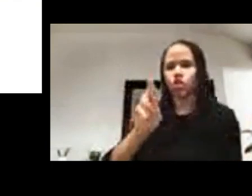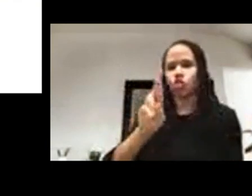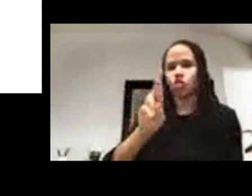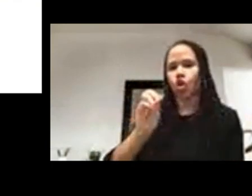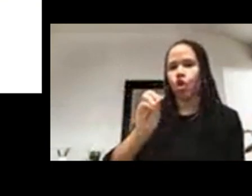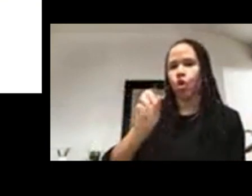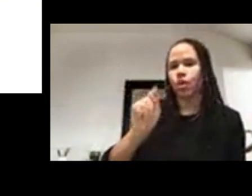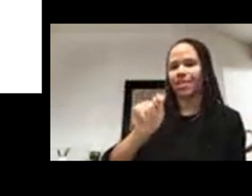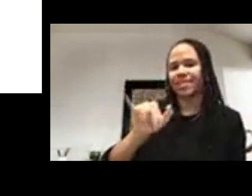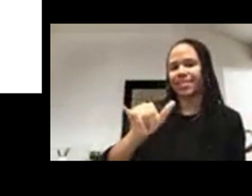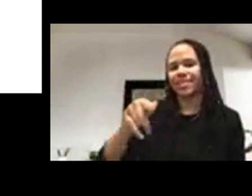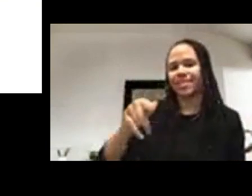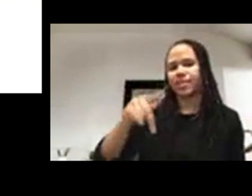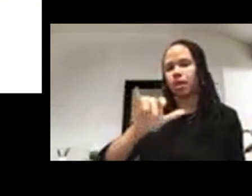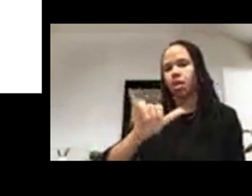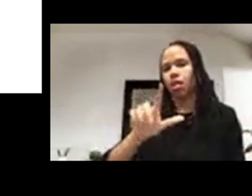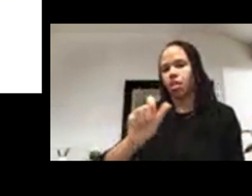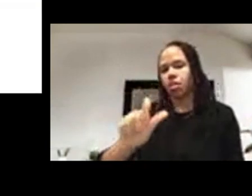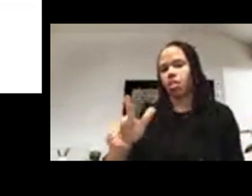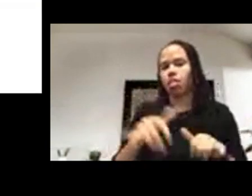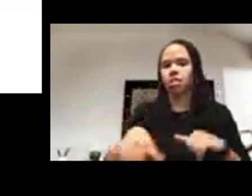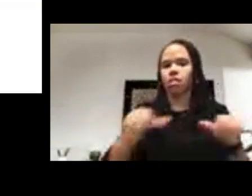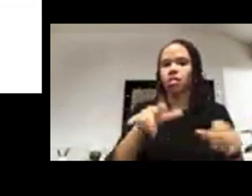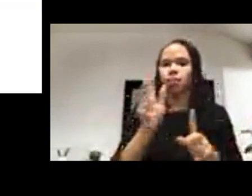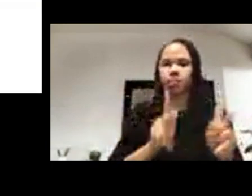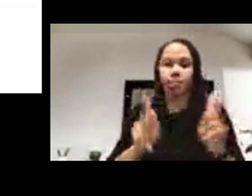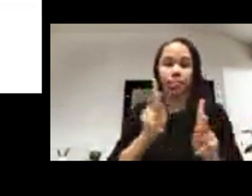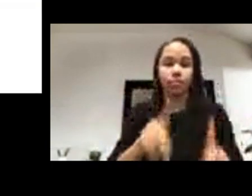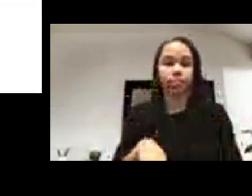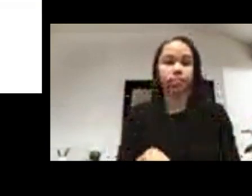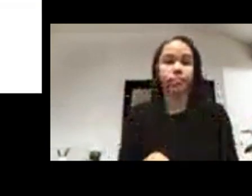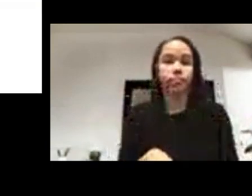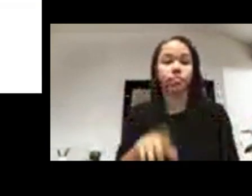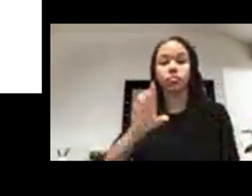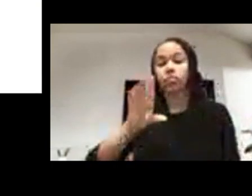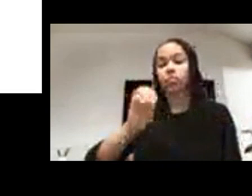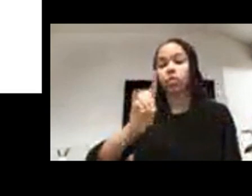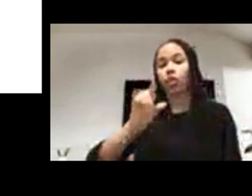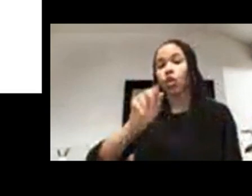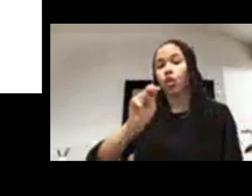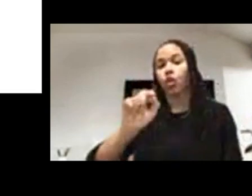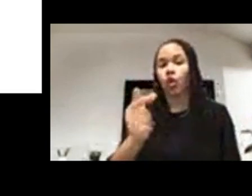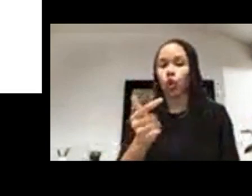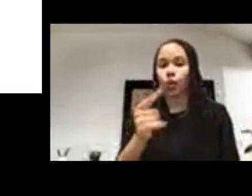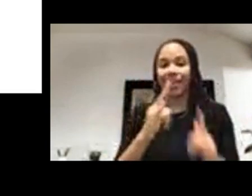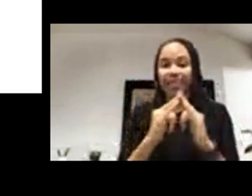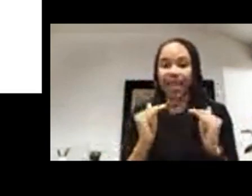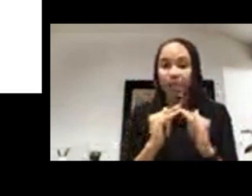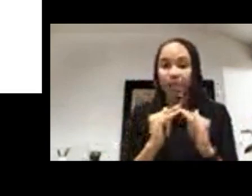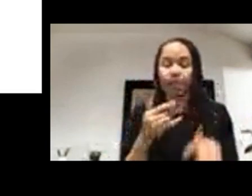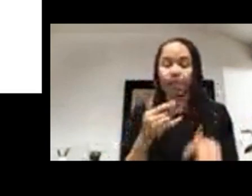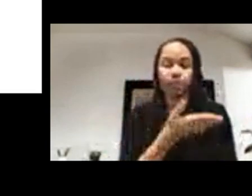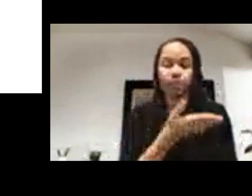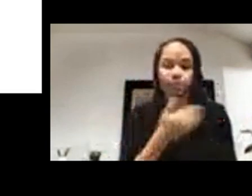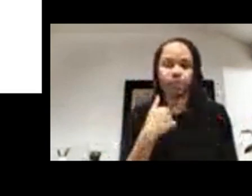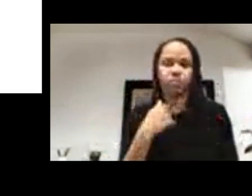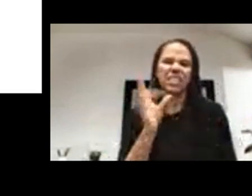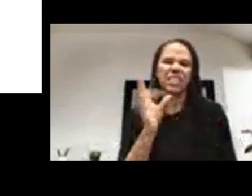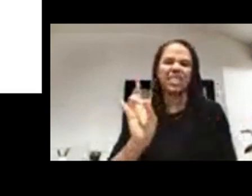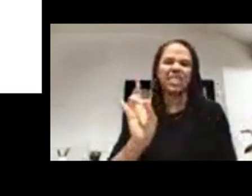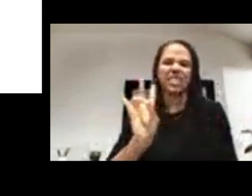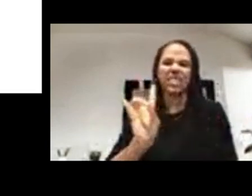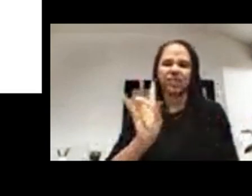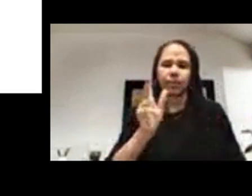Now, in our coding camp, the 7 students we had were self-disclosed, so they identified themselves to be part of this